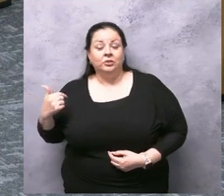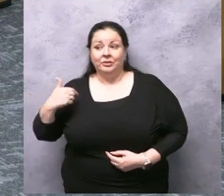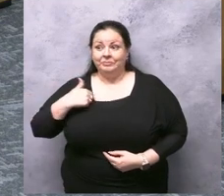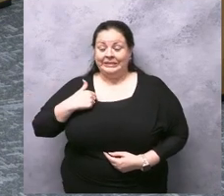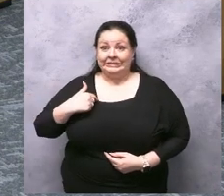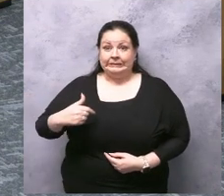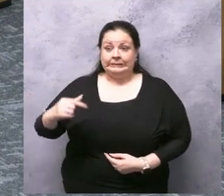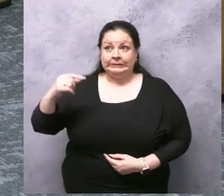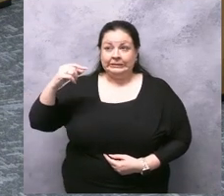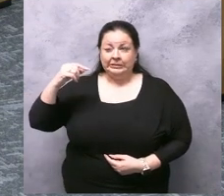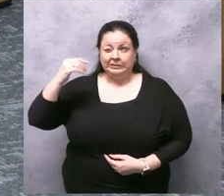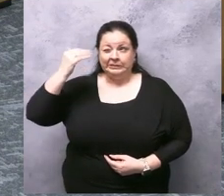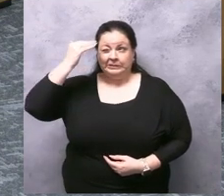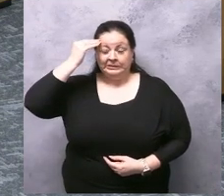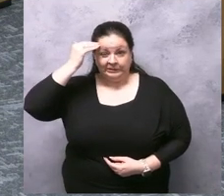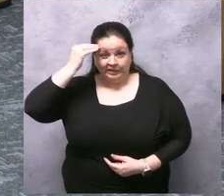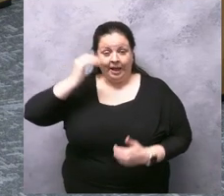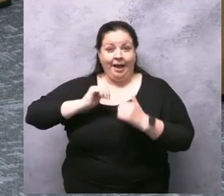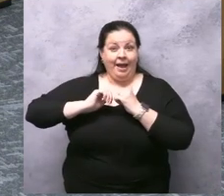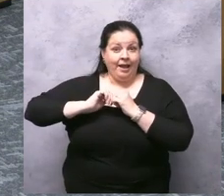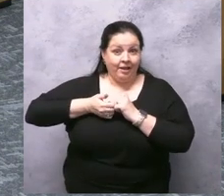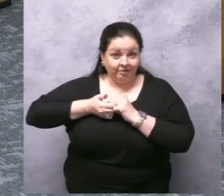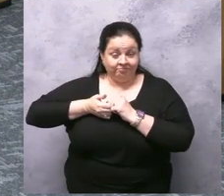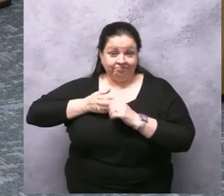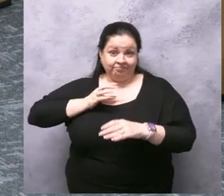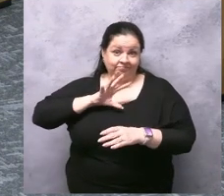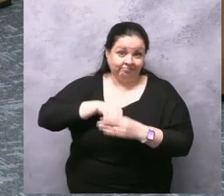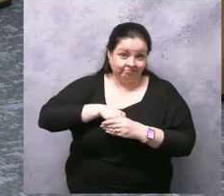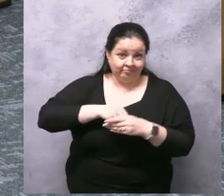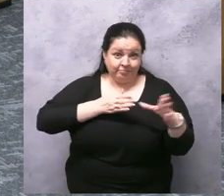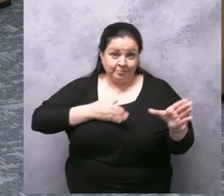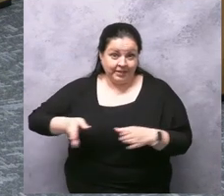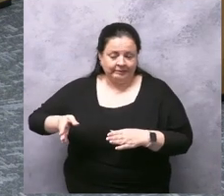with how that data was incorporated into the bond planning.